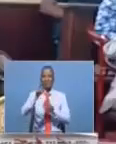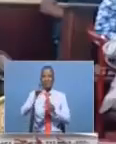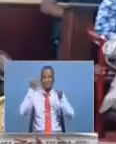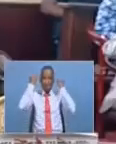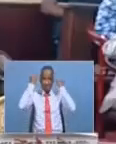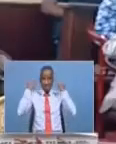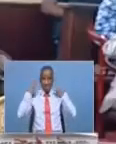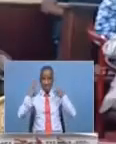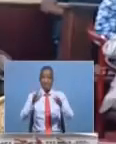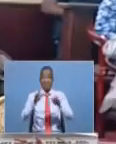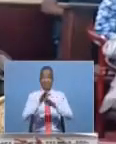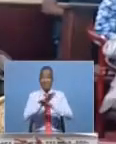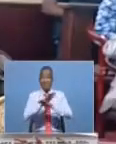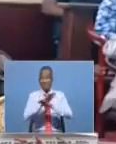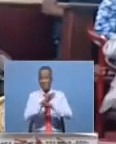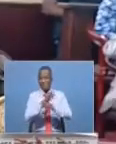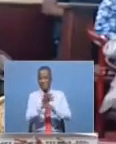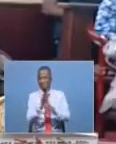did not,